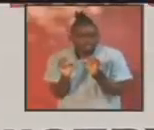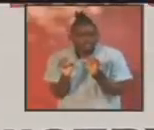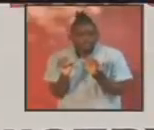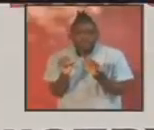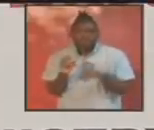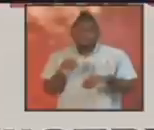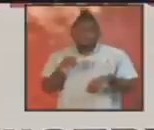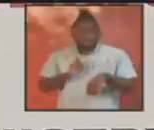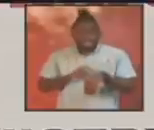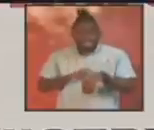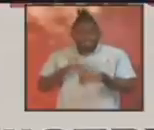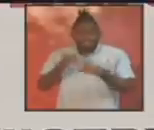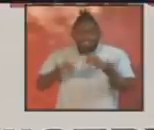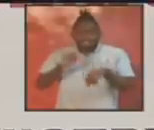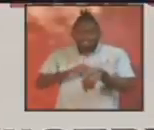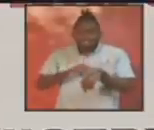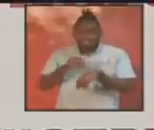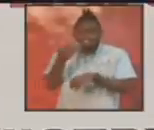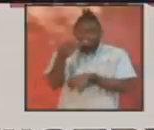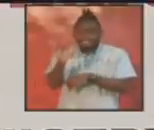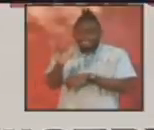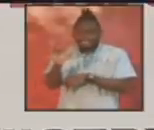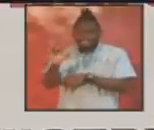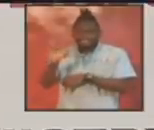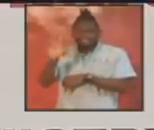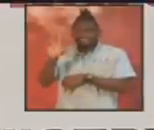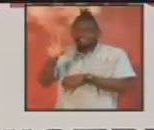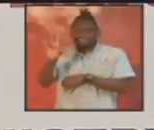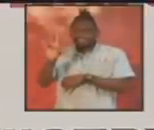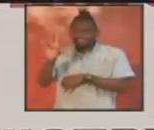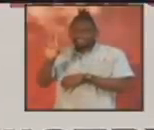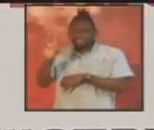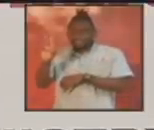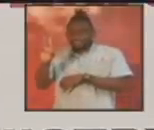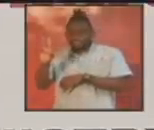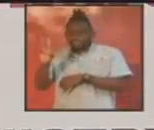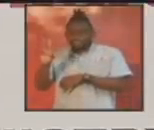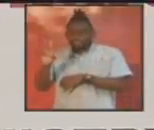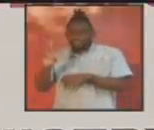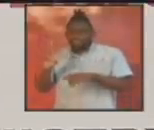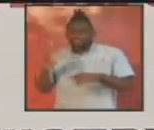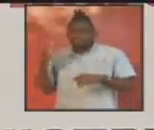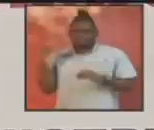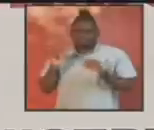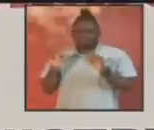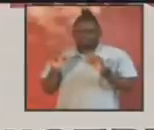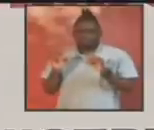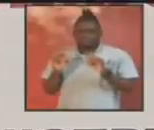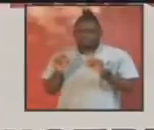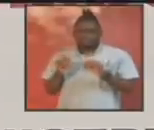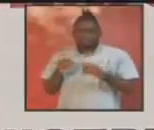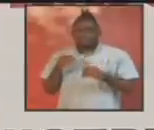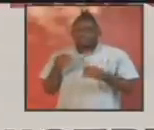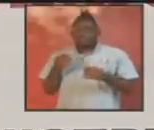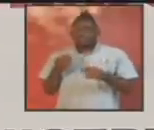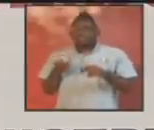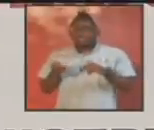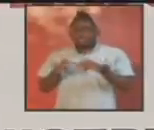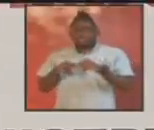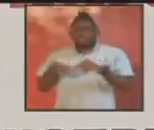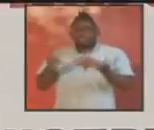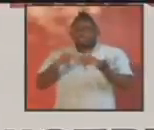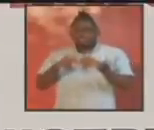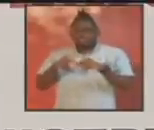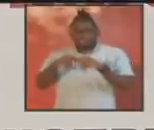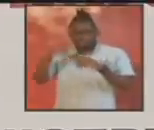So we have no human cases, we have no epidemic of yellow fever. We have noticed an epizootic, which is an increase in the number of disease in